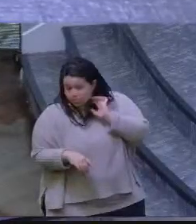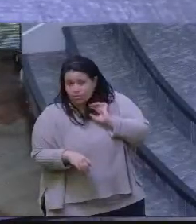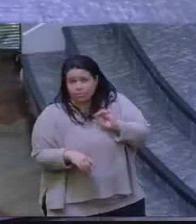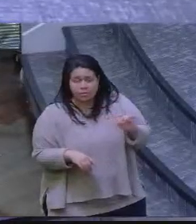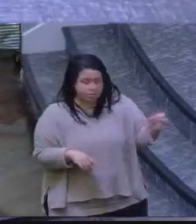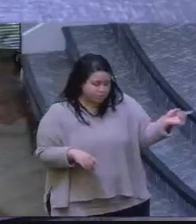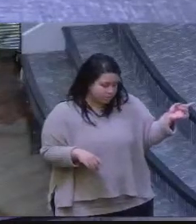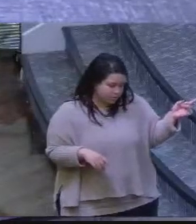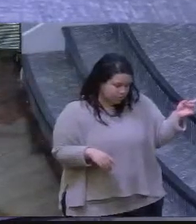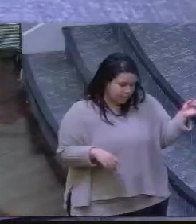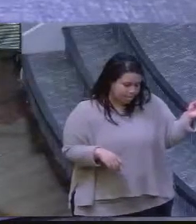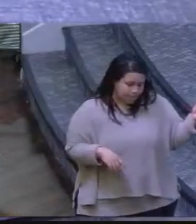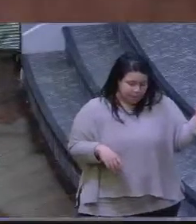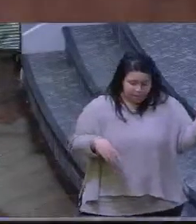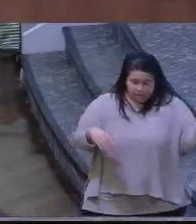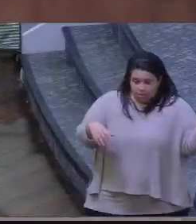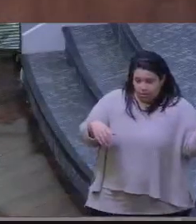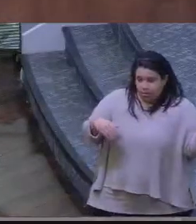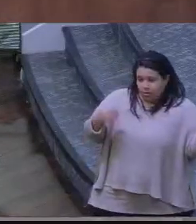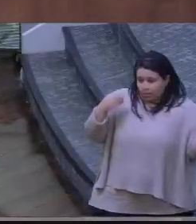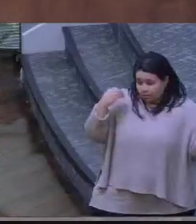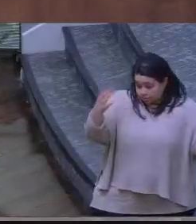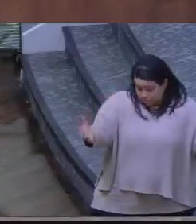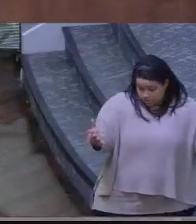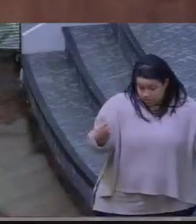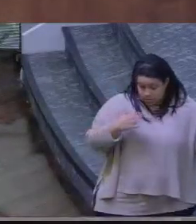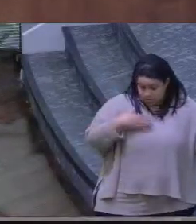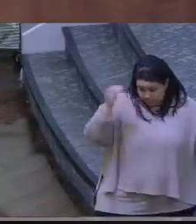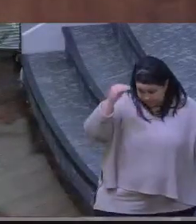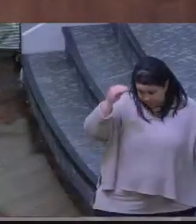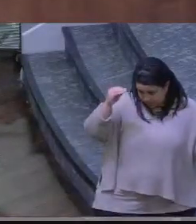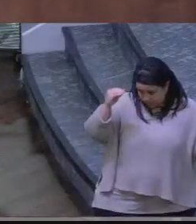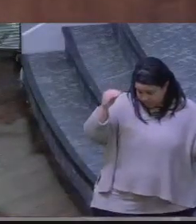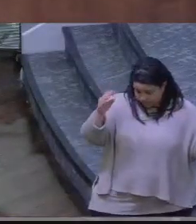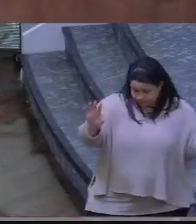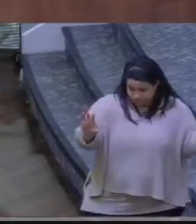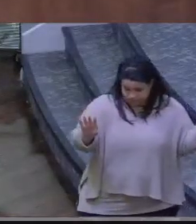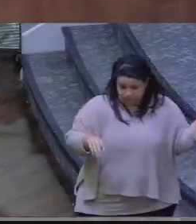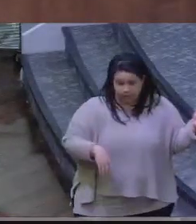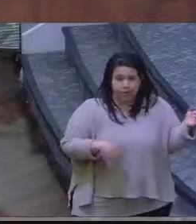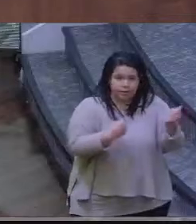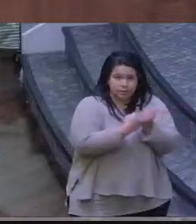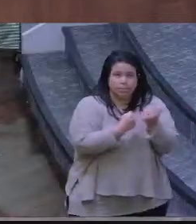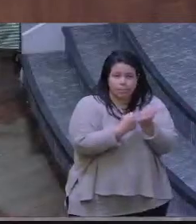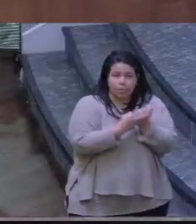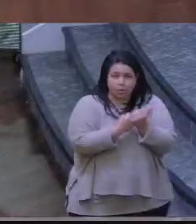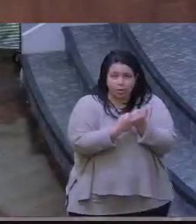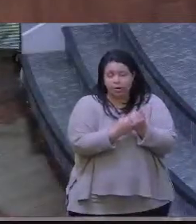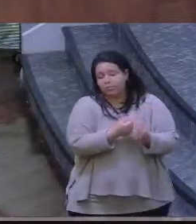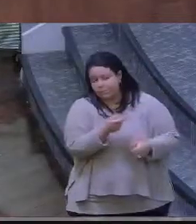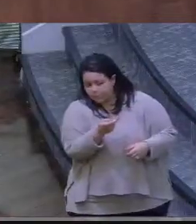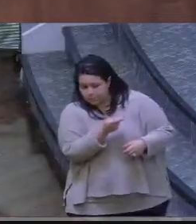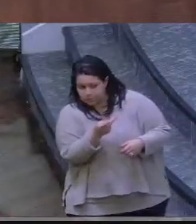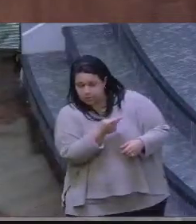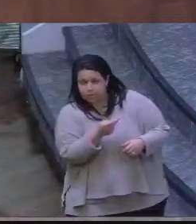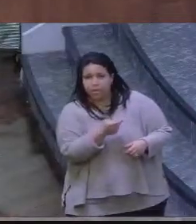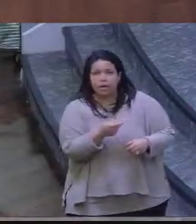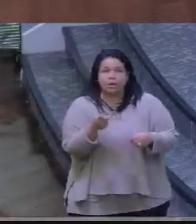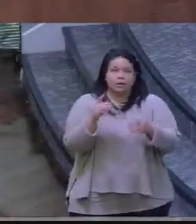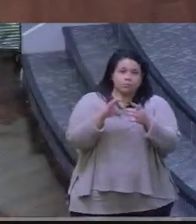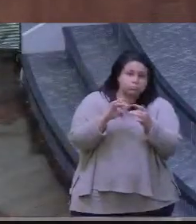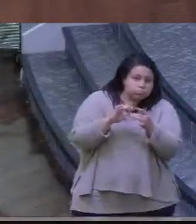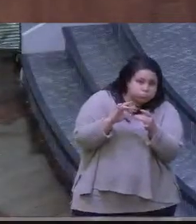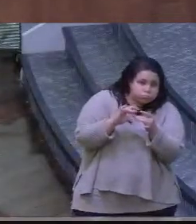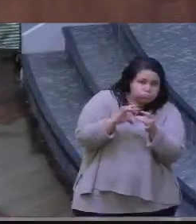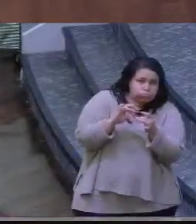I'll just put in my 2 cents, since I will be supporting it. I do support Dr. Gant and Dr. Evans' statements. I think as